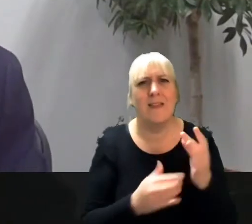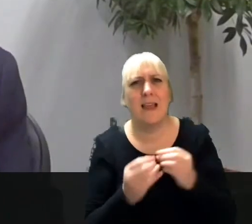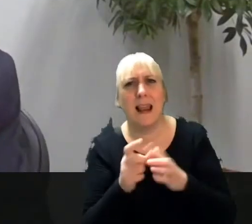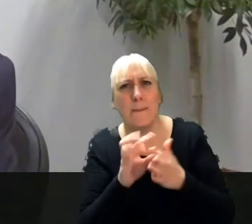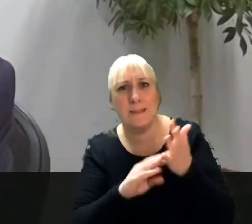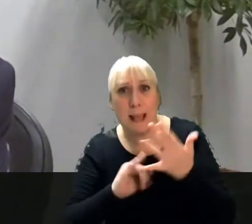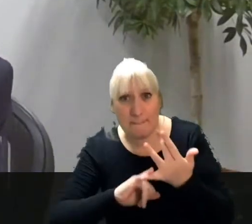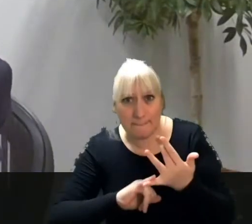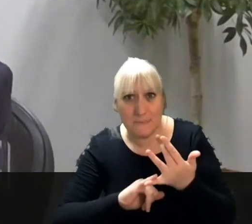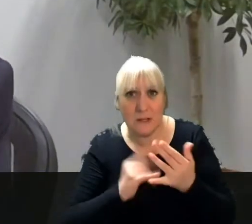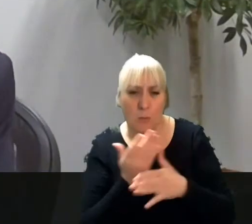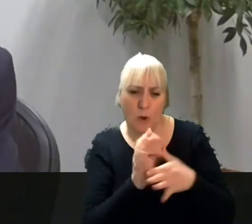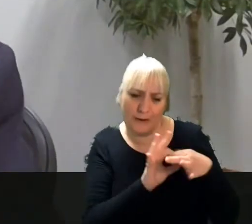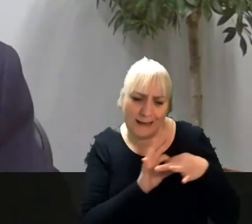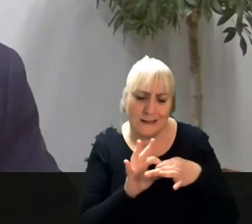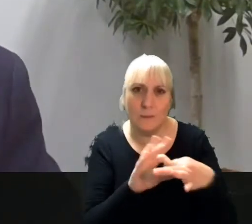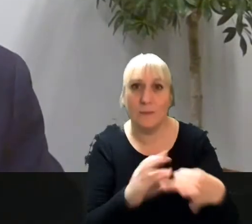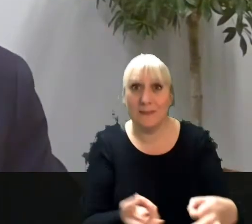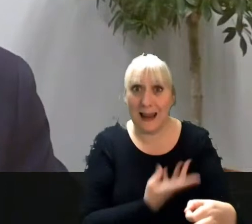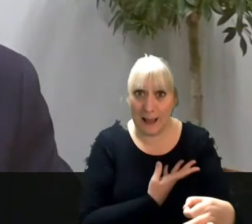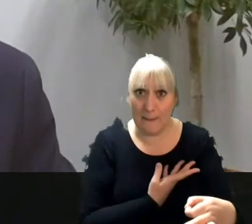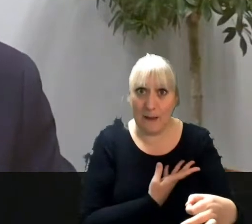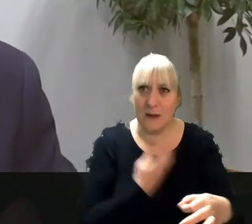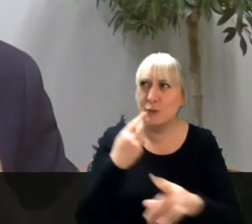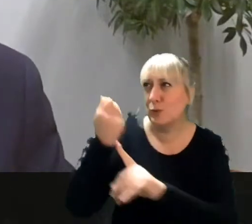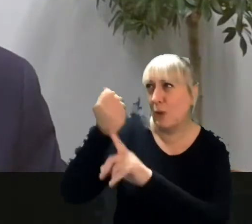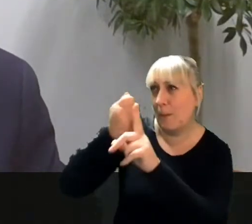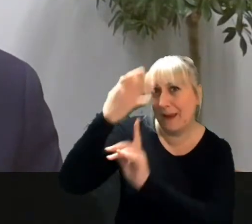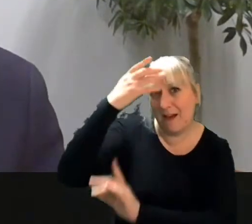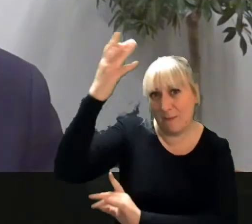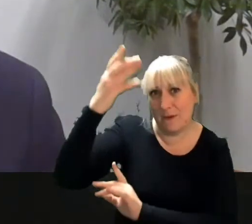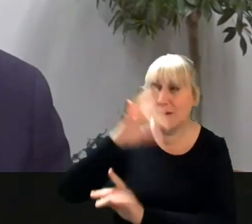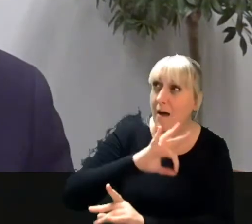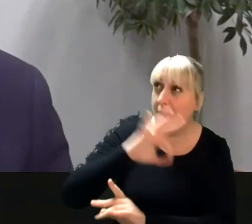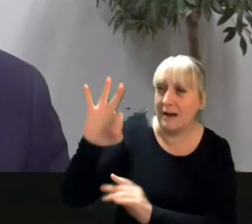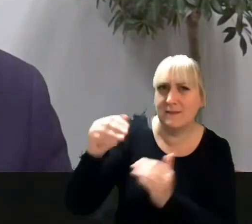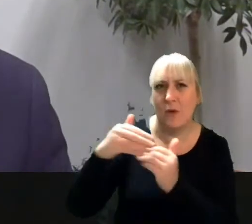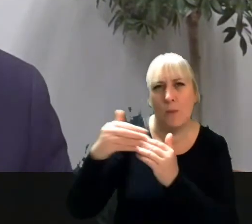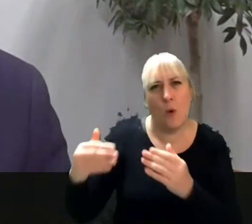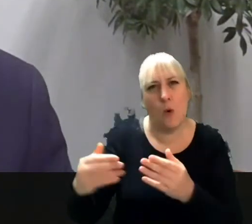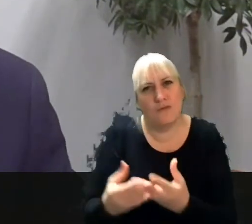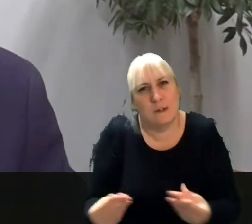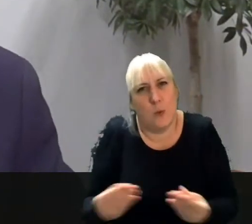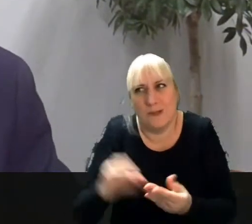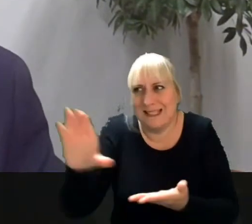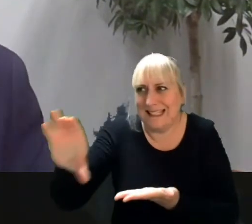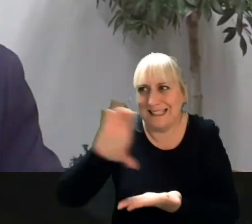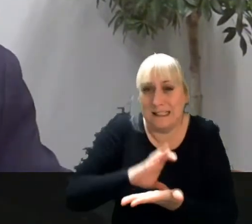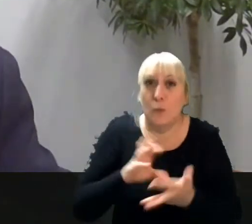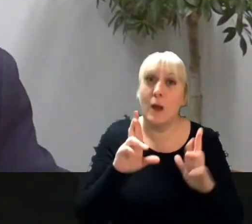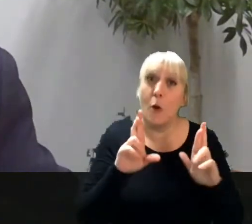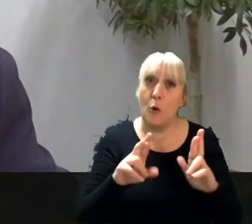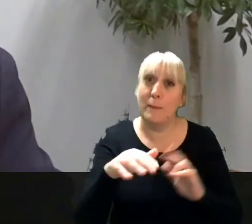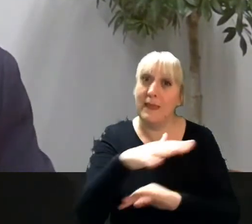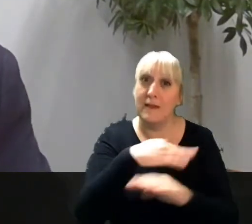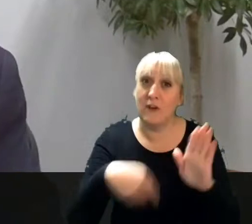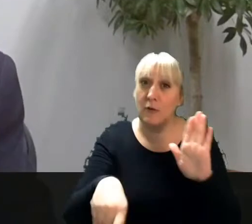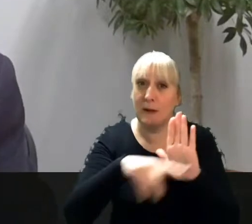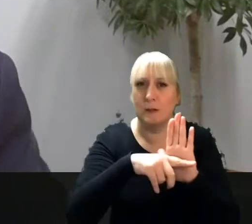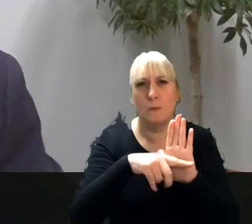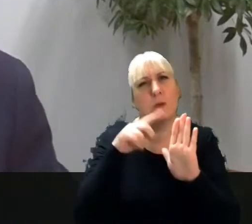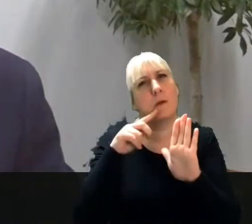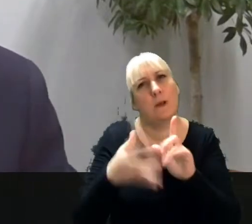the government to give us more powers and resources, and fingers crossed the Environment Bill will do that for us. Kate, Dr.